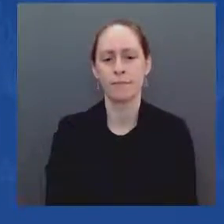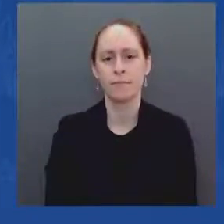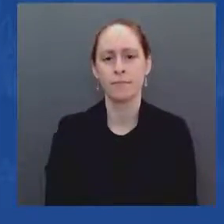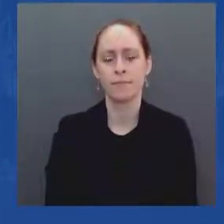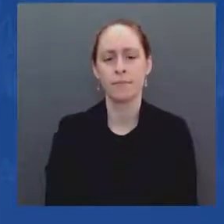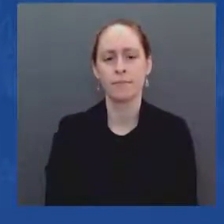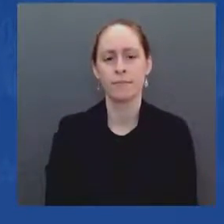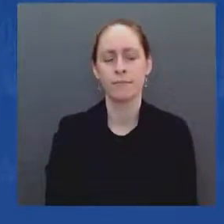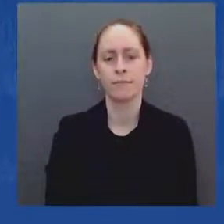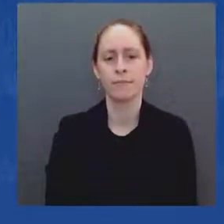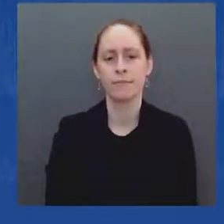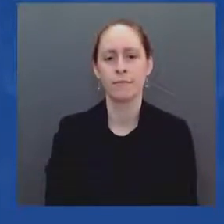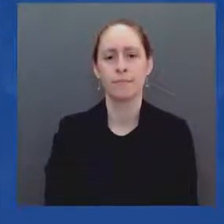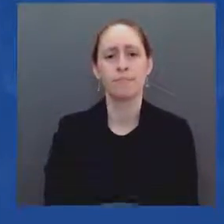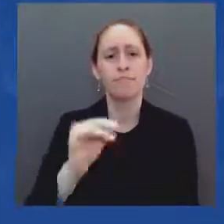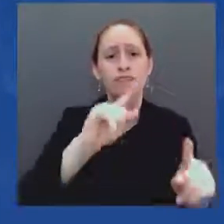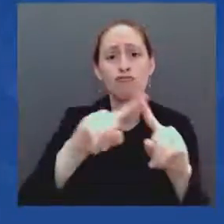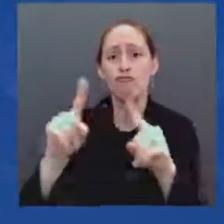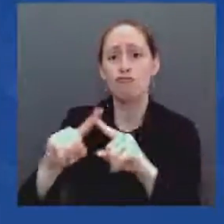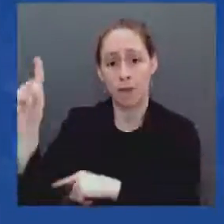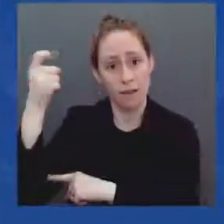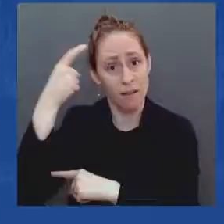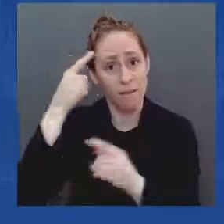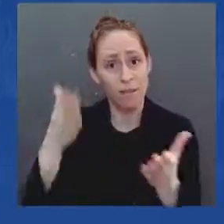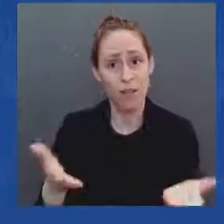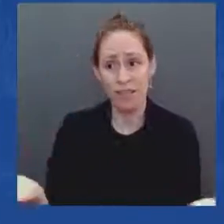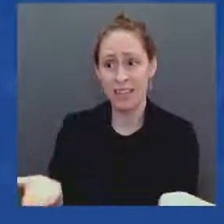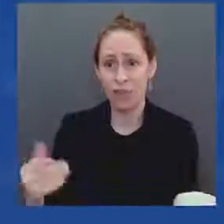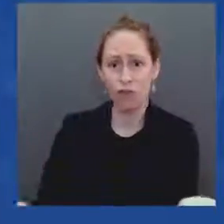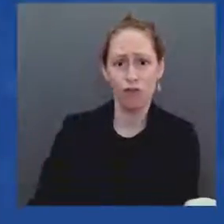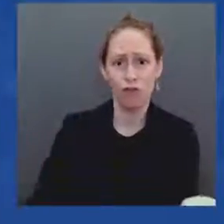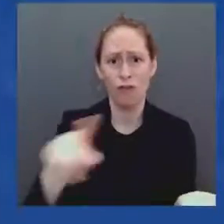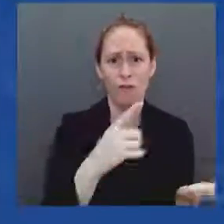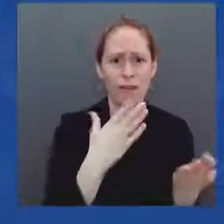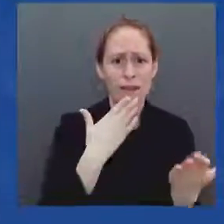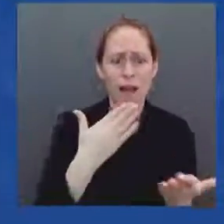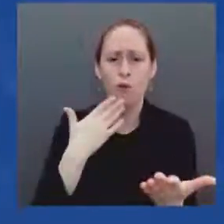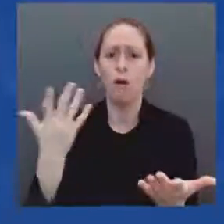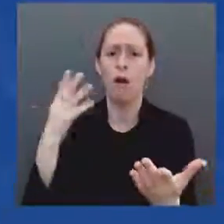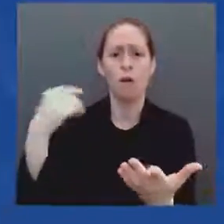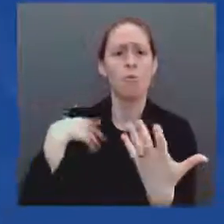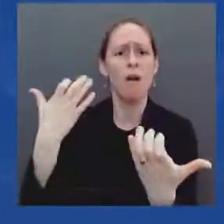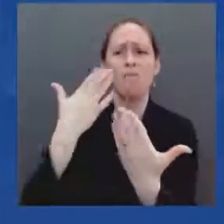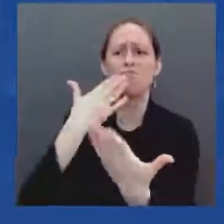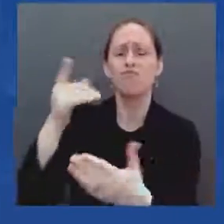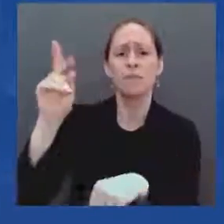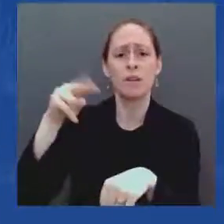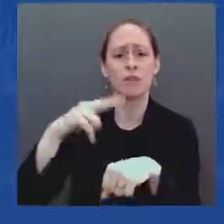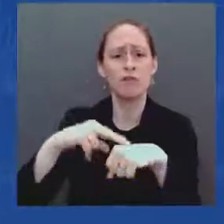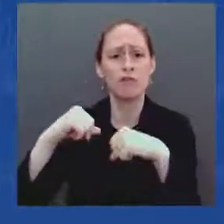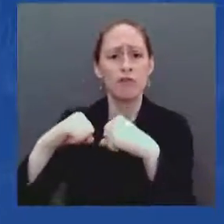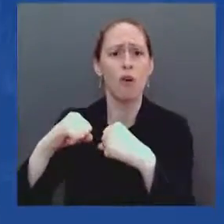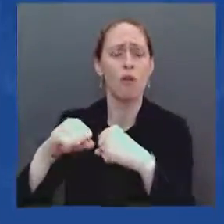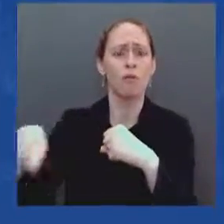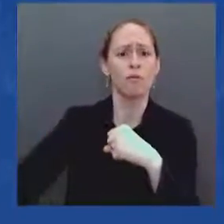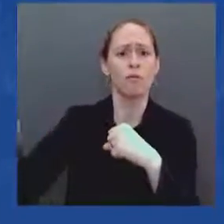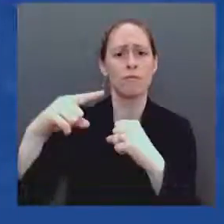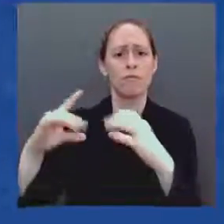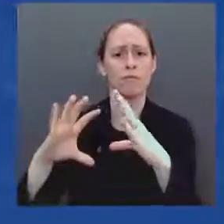Guard has been indispensable and critical to the governors. They have assisted at our hospitals, our testing